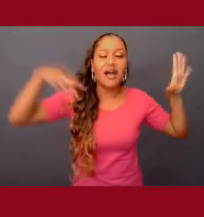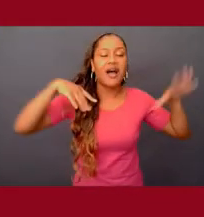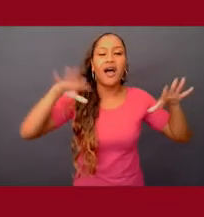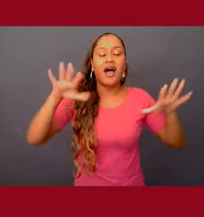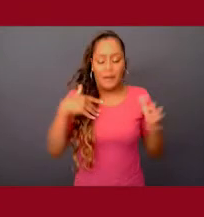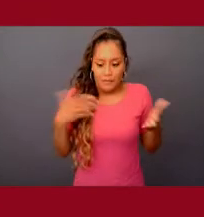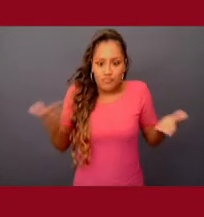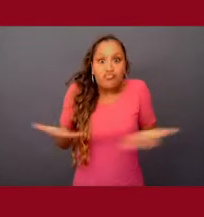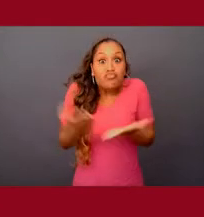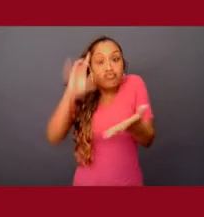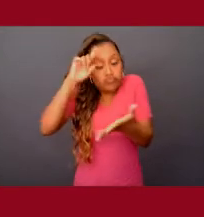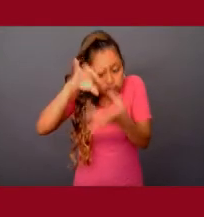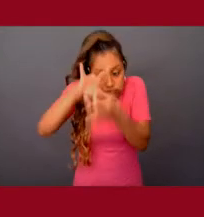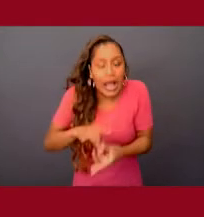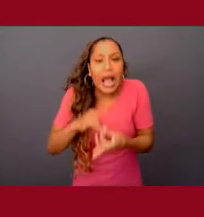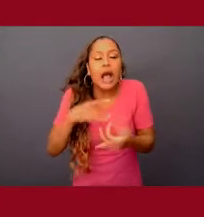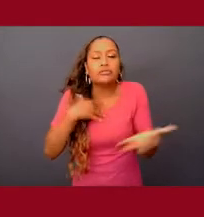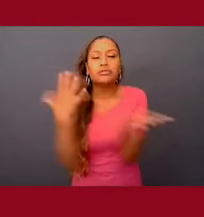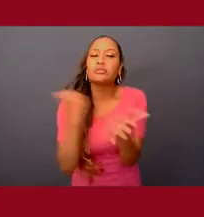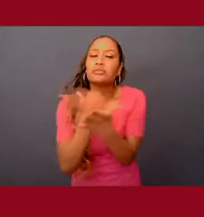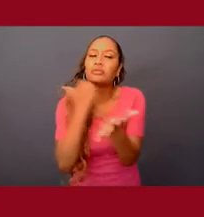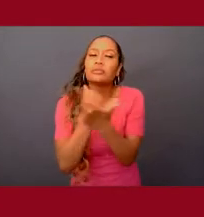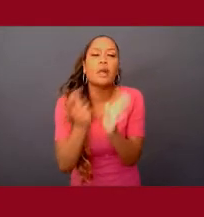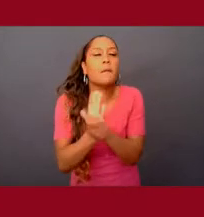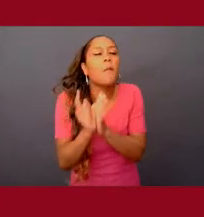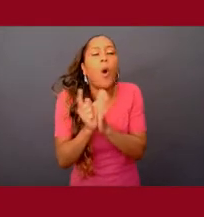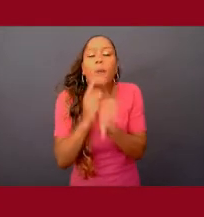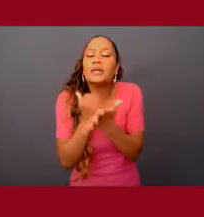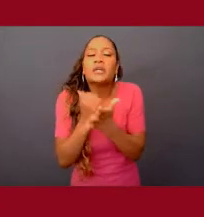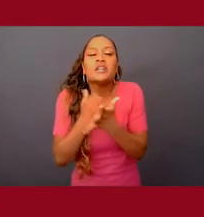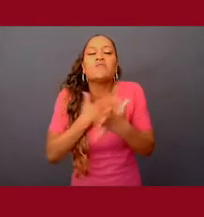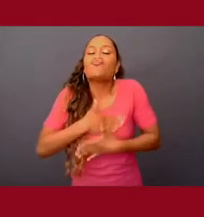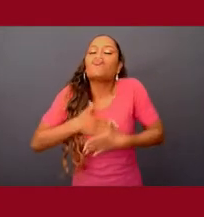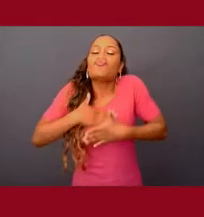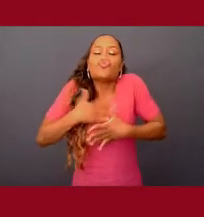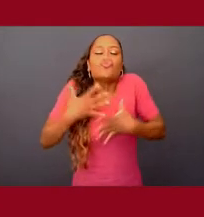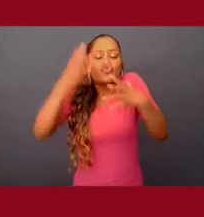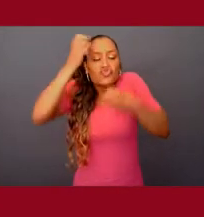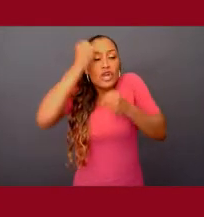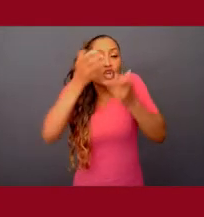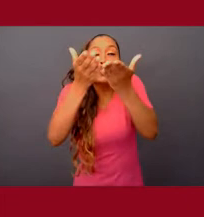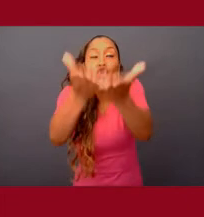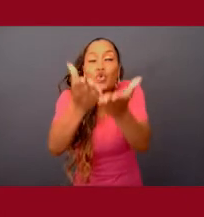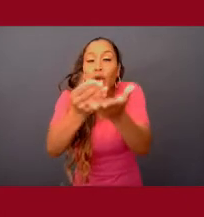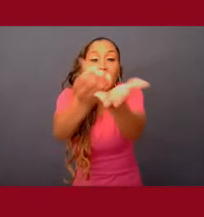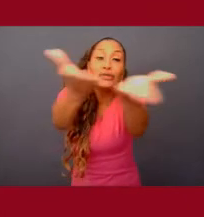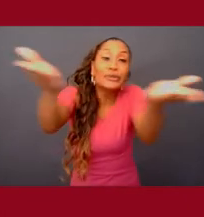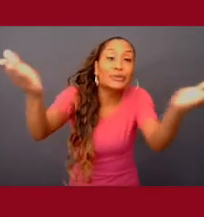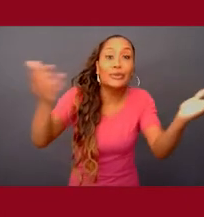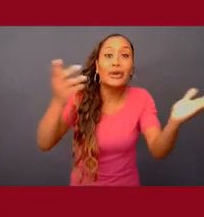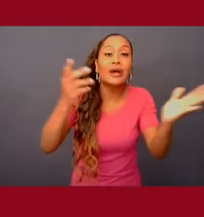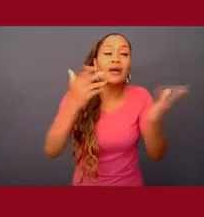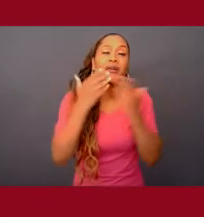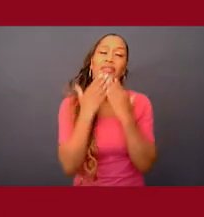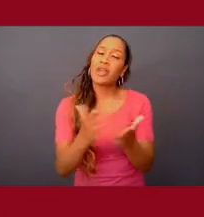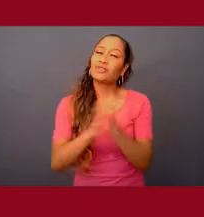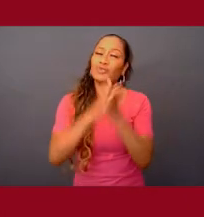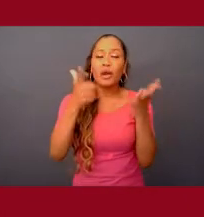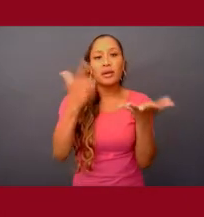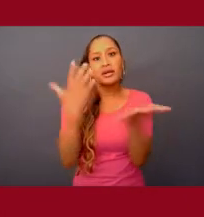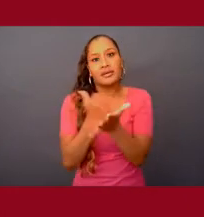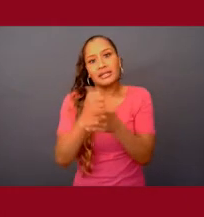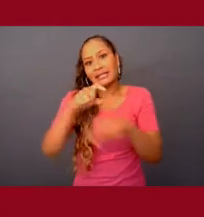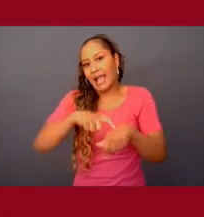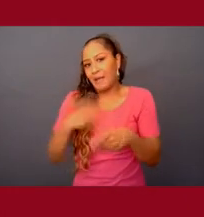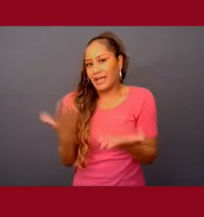this moment to pass me by. I want to soak it up and I want to appreciate it and you and all of you and just say thank you so much for spending this time with me right